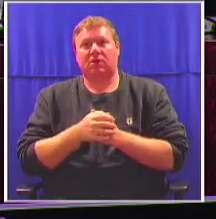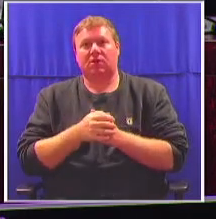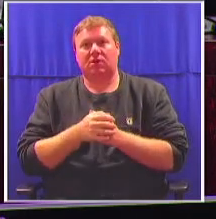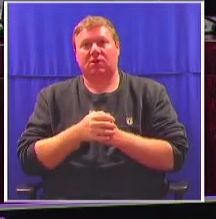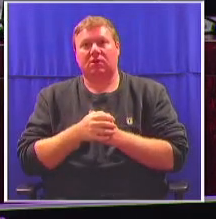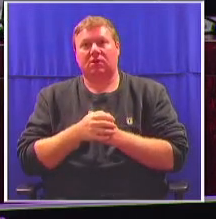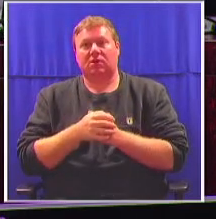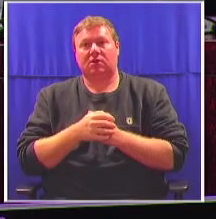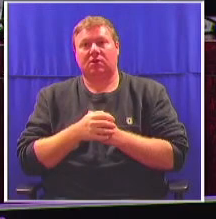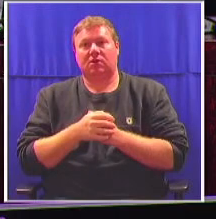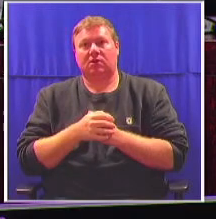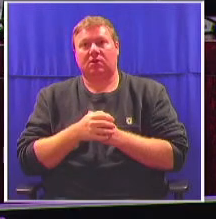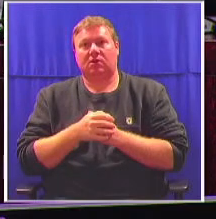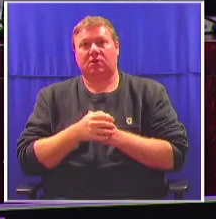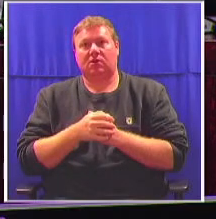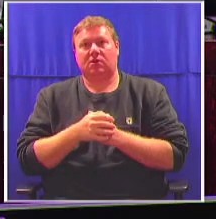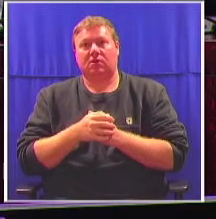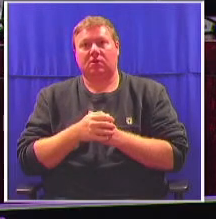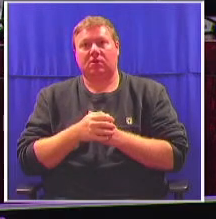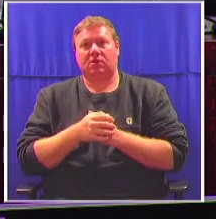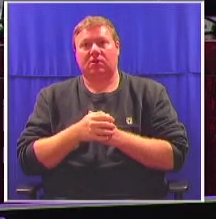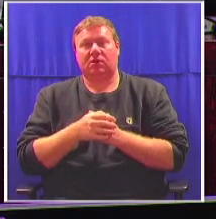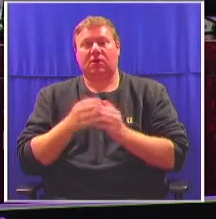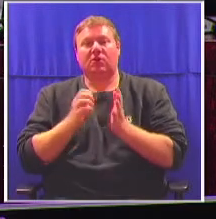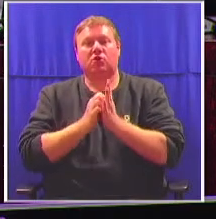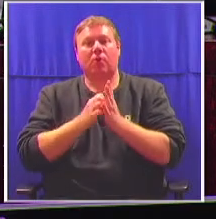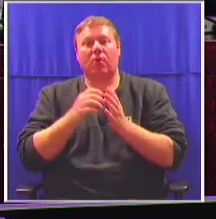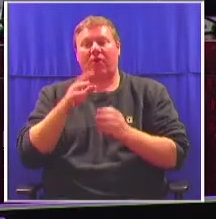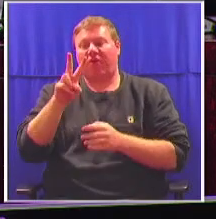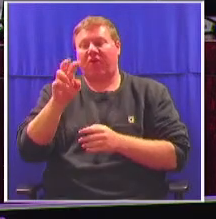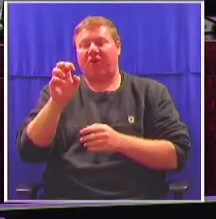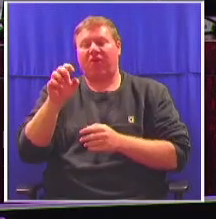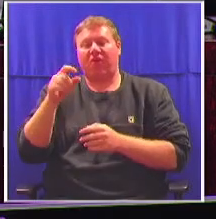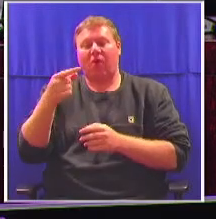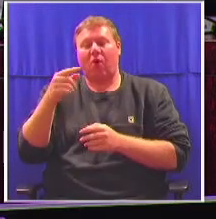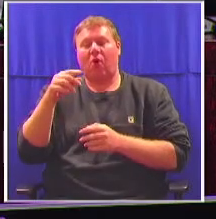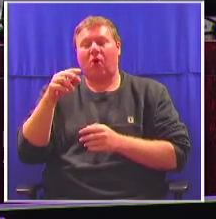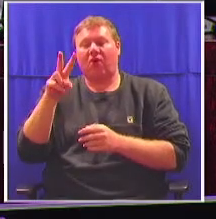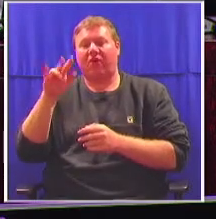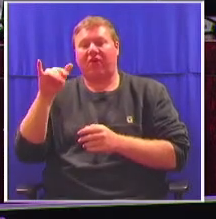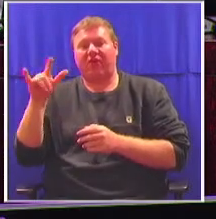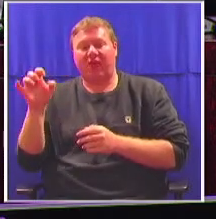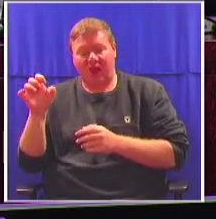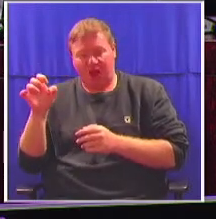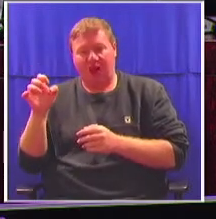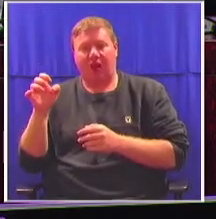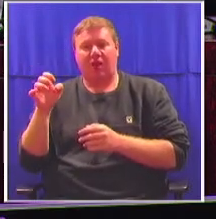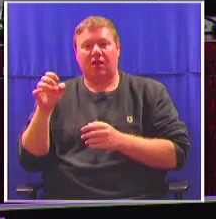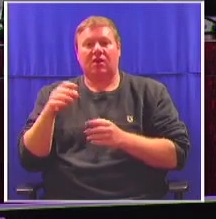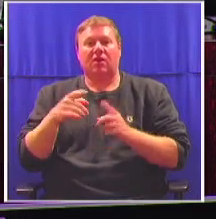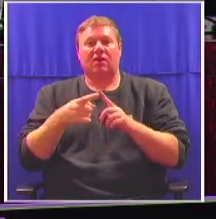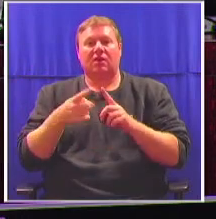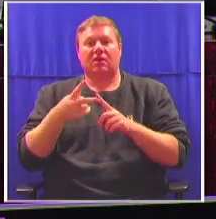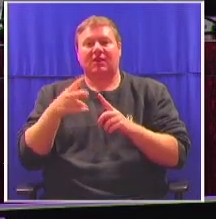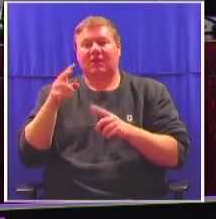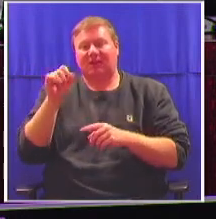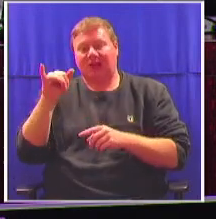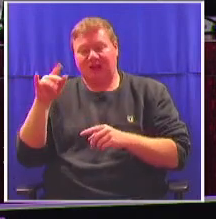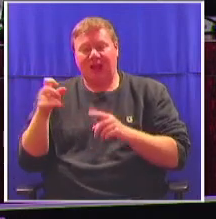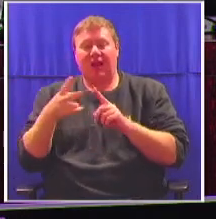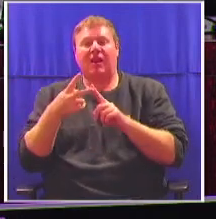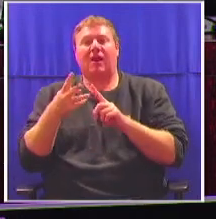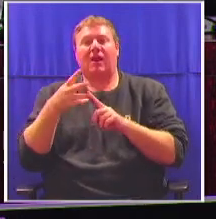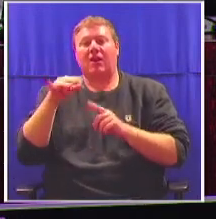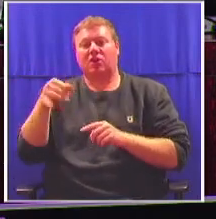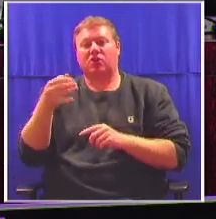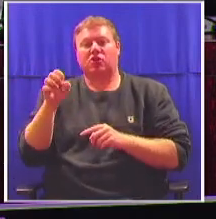the Fochville Extension 2, Sondela, and Jeepies Town Social Housing in Gauteng. Other completed